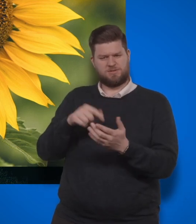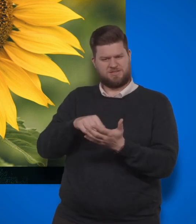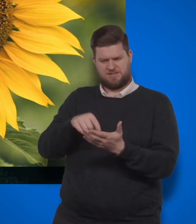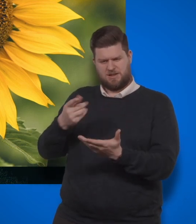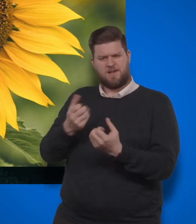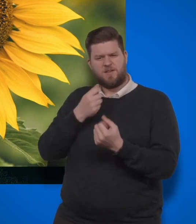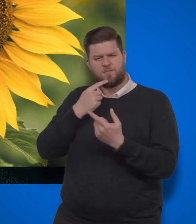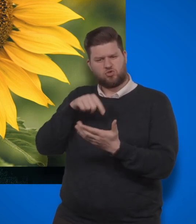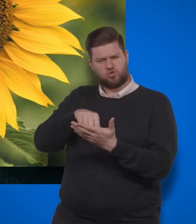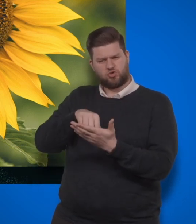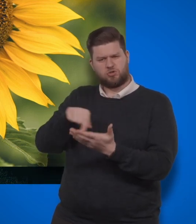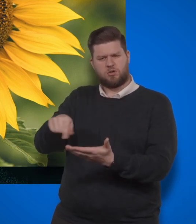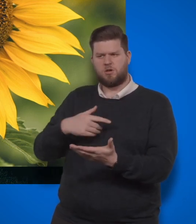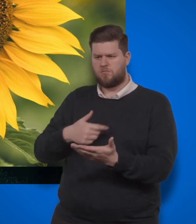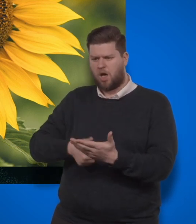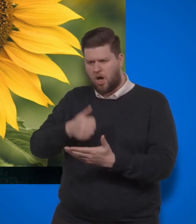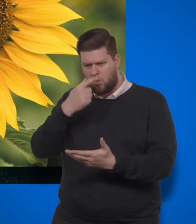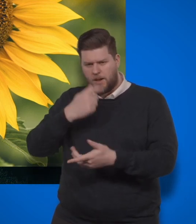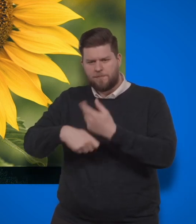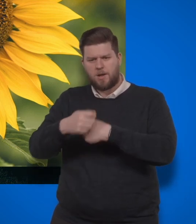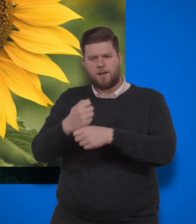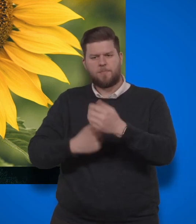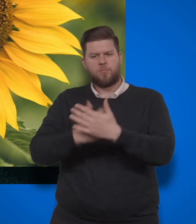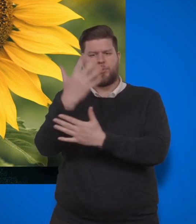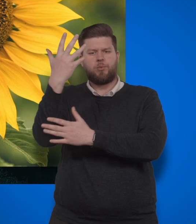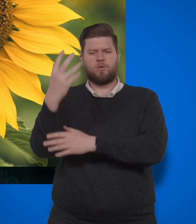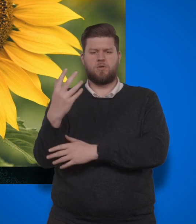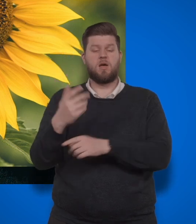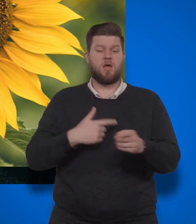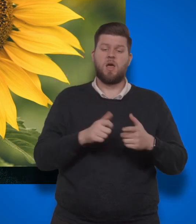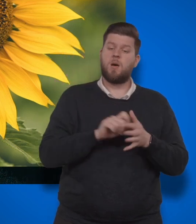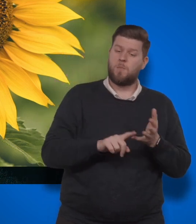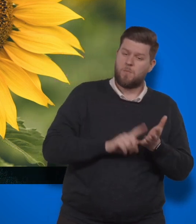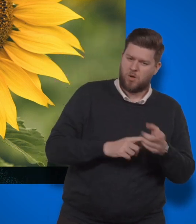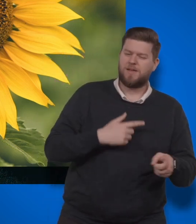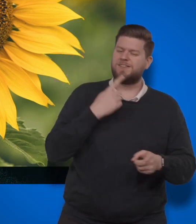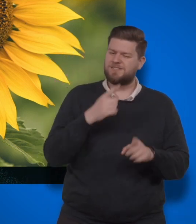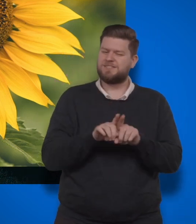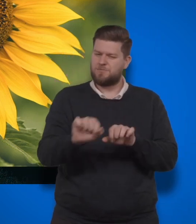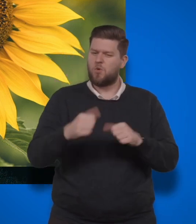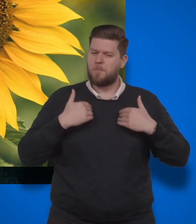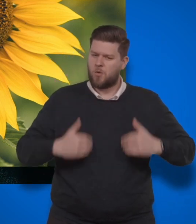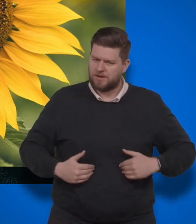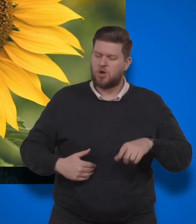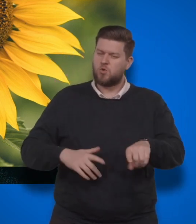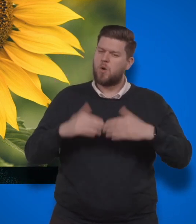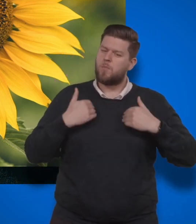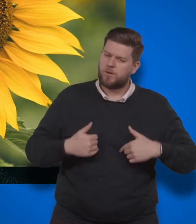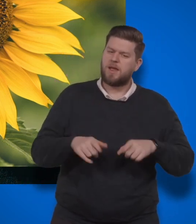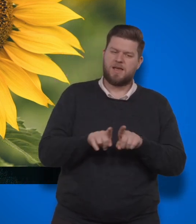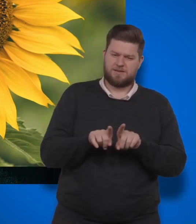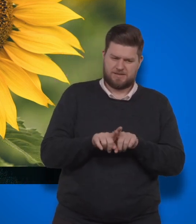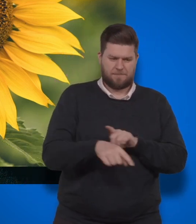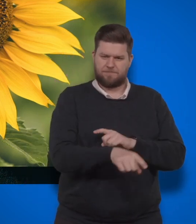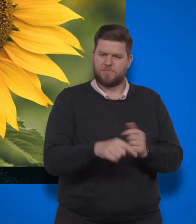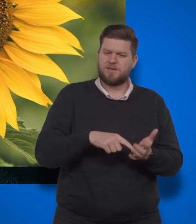make the sunflower. And the Apostle Paul says, and that's what your body is like. Your body is a seed. The